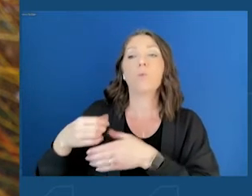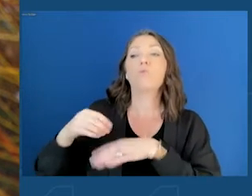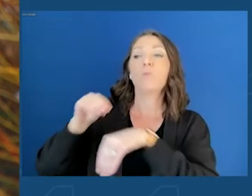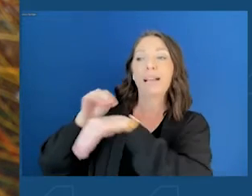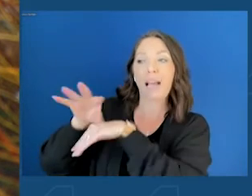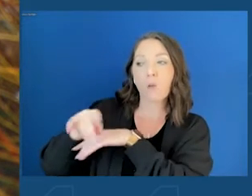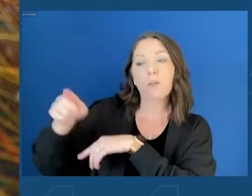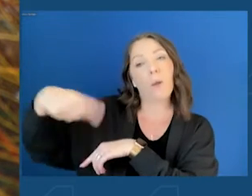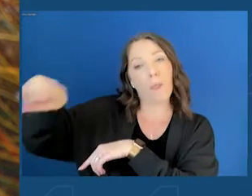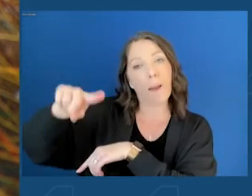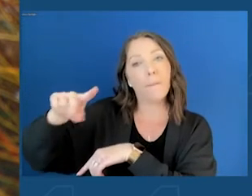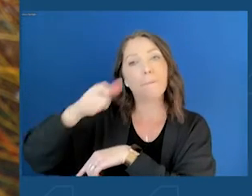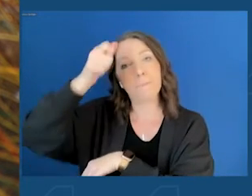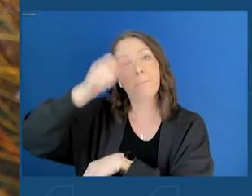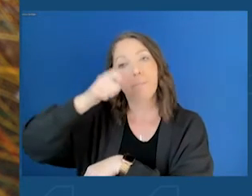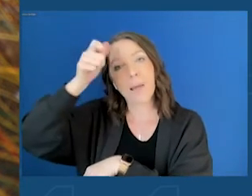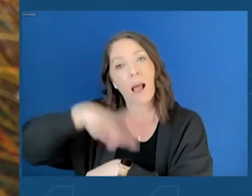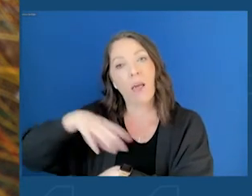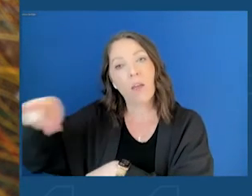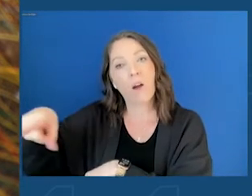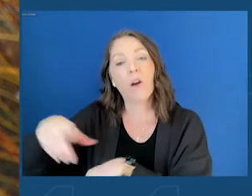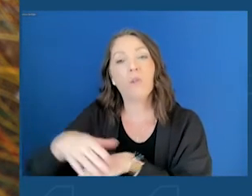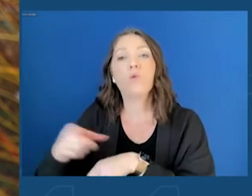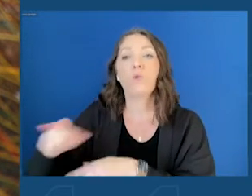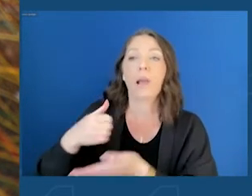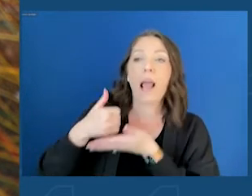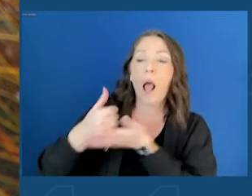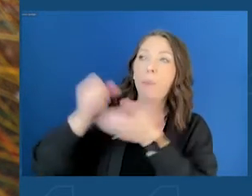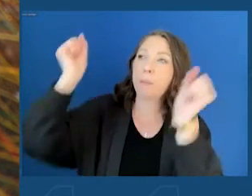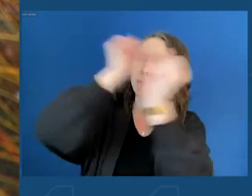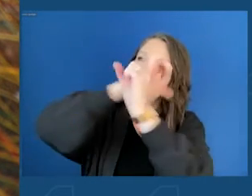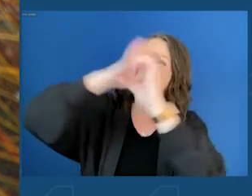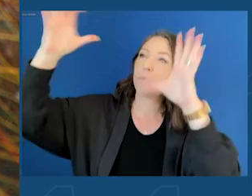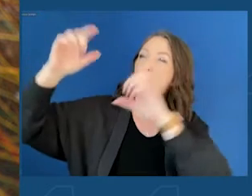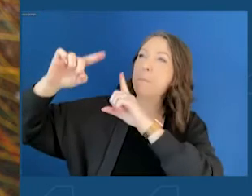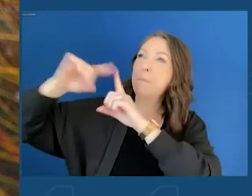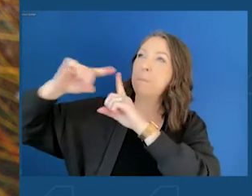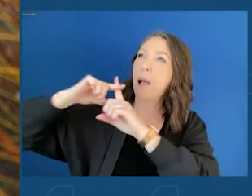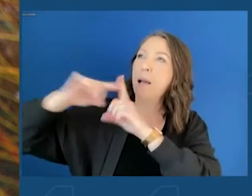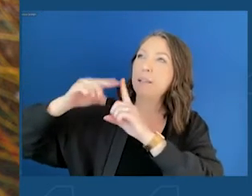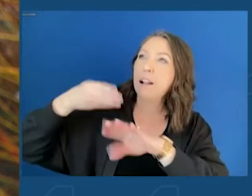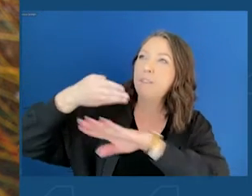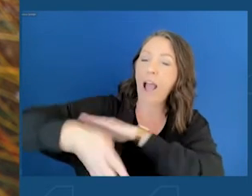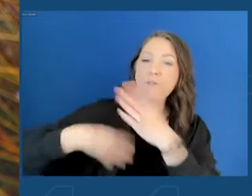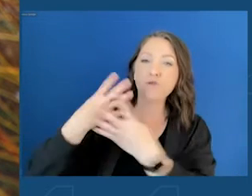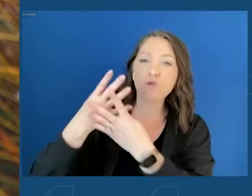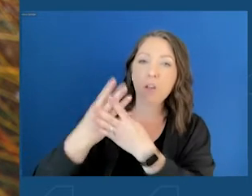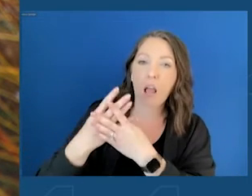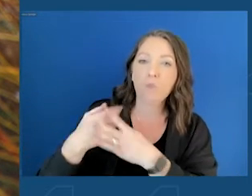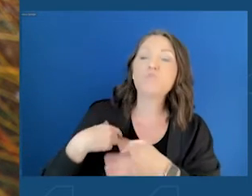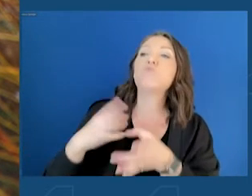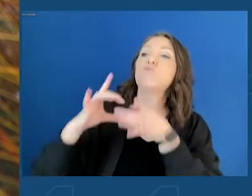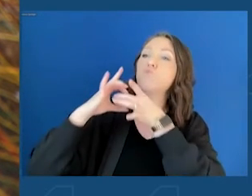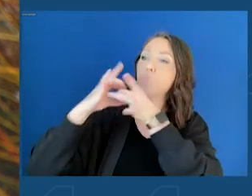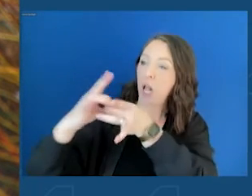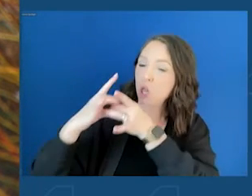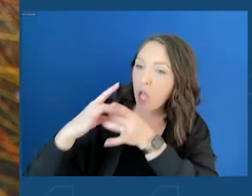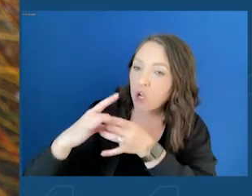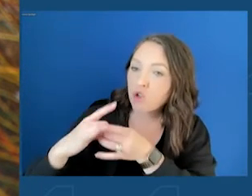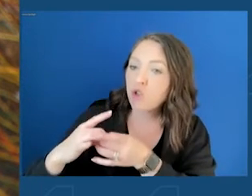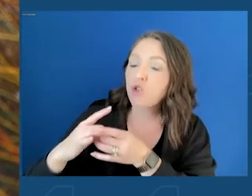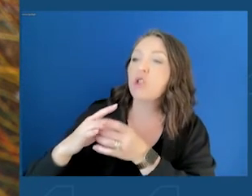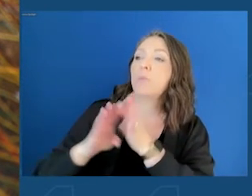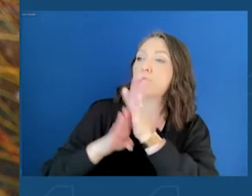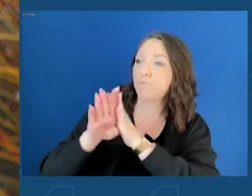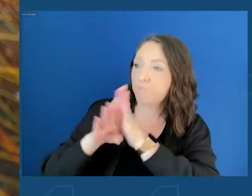jail. We help them form a positive vision of their future after incarceration, and we build relationships that are instrumental to their success when they